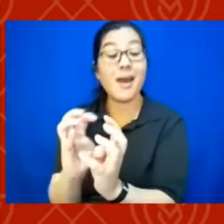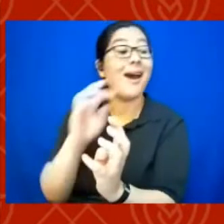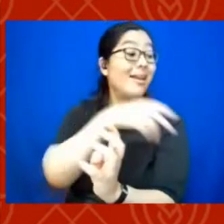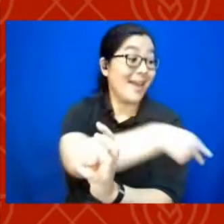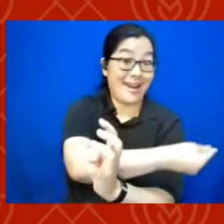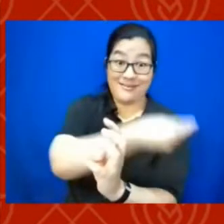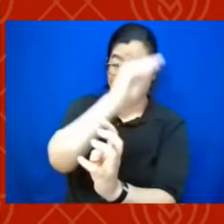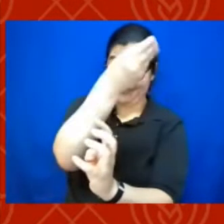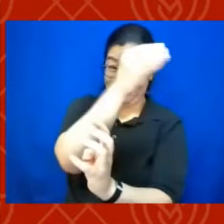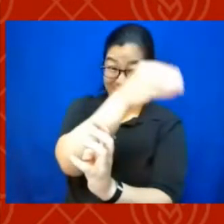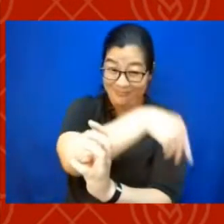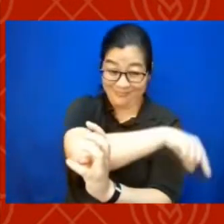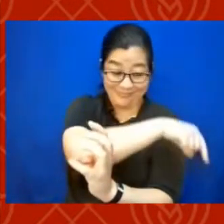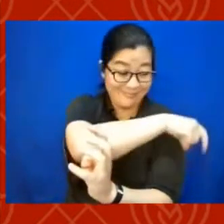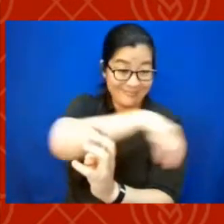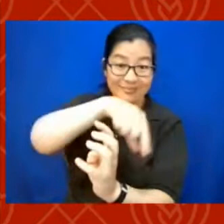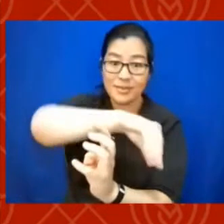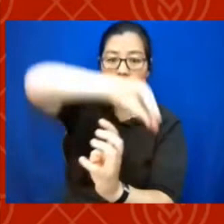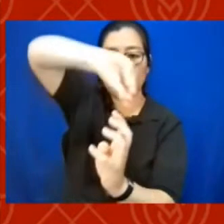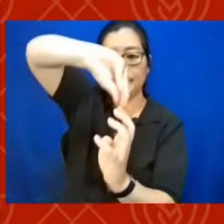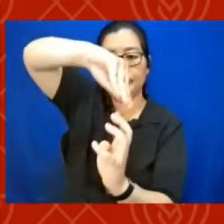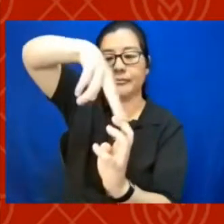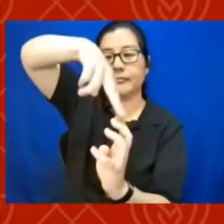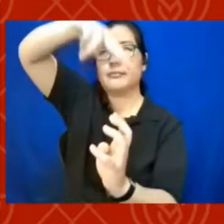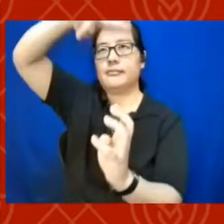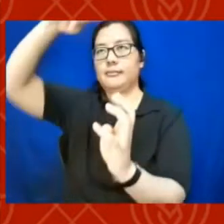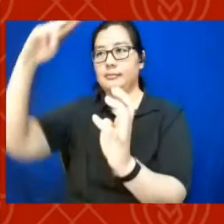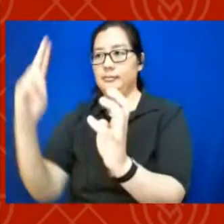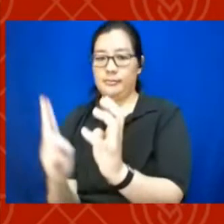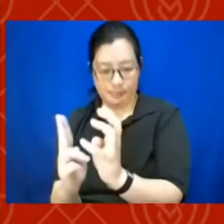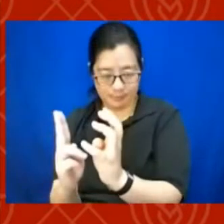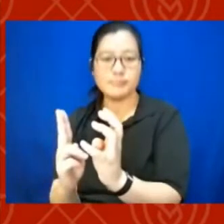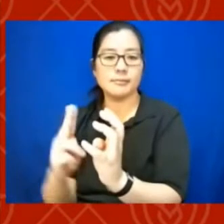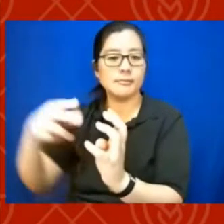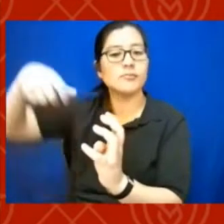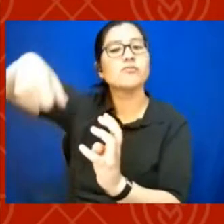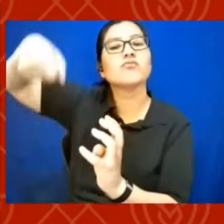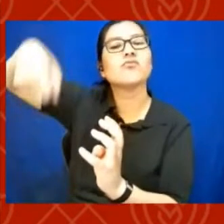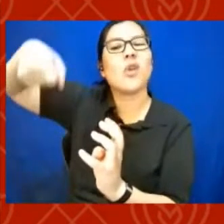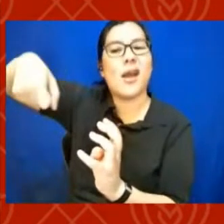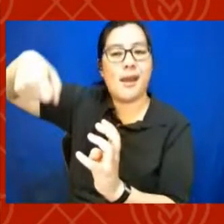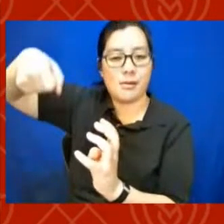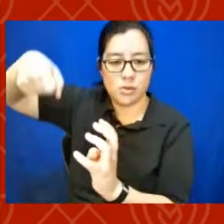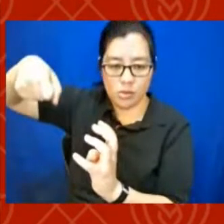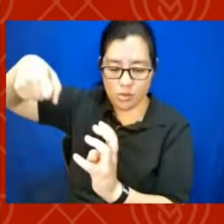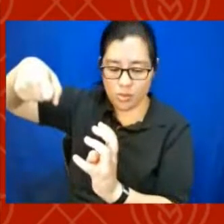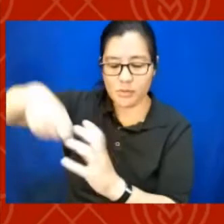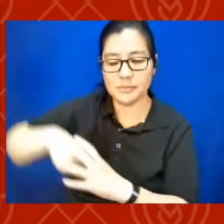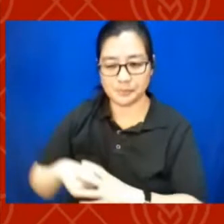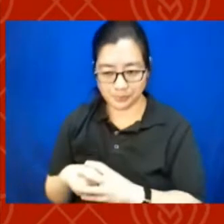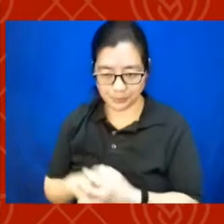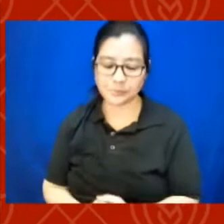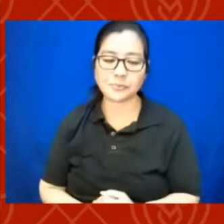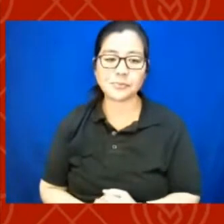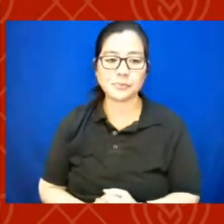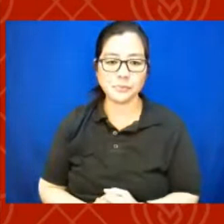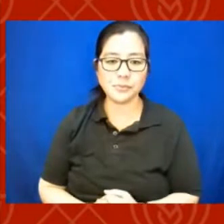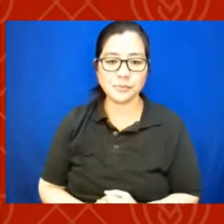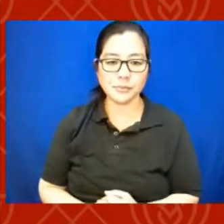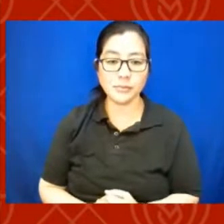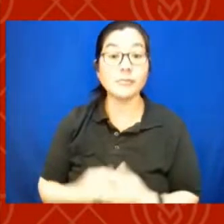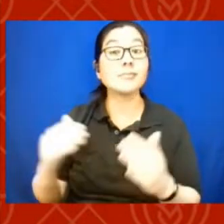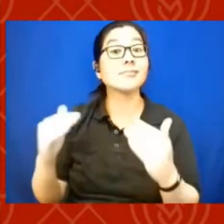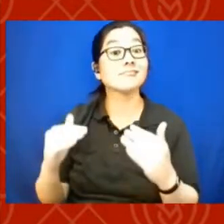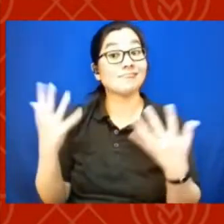you cut from the 1-inch strip in step one to one side of the tube to connect it to make a handle. And then